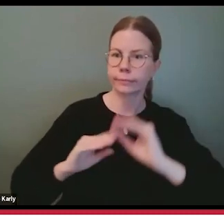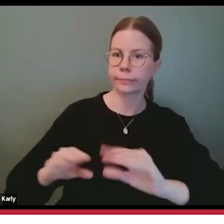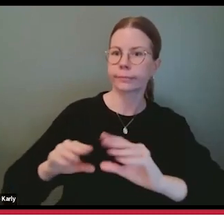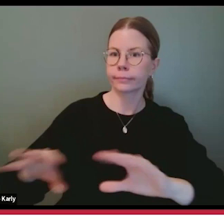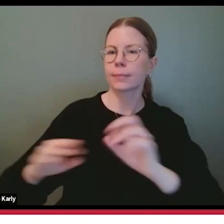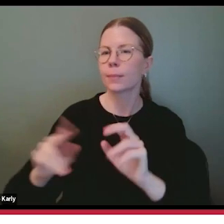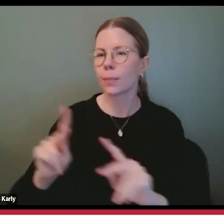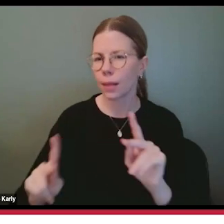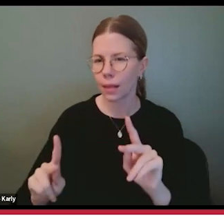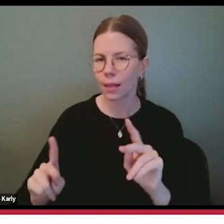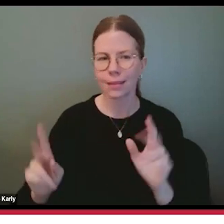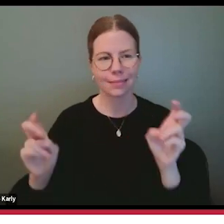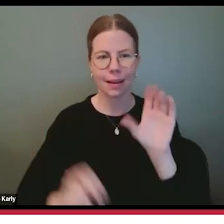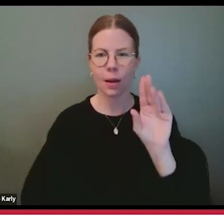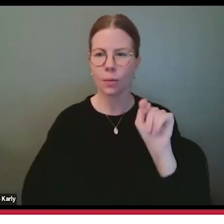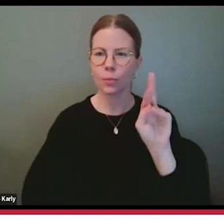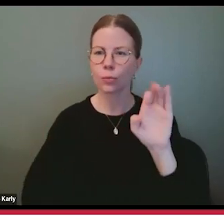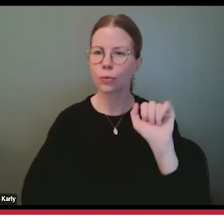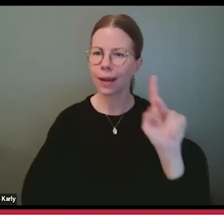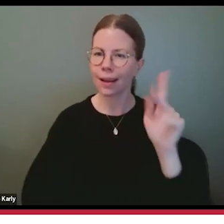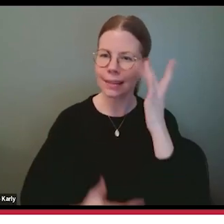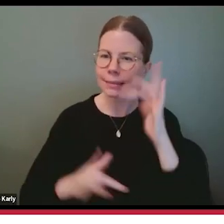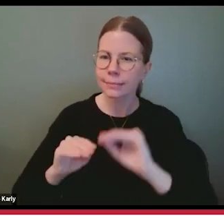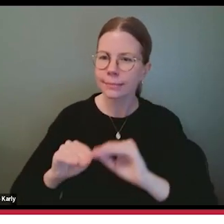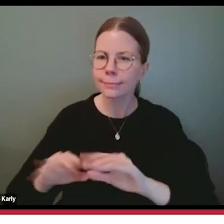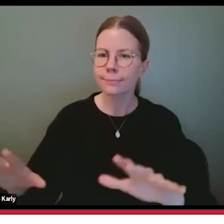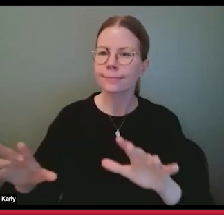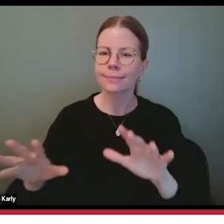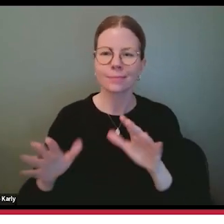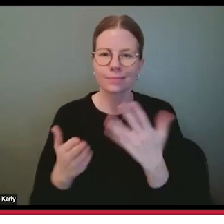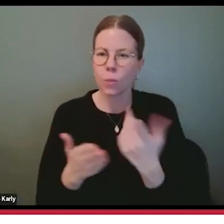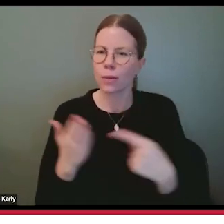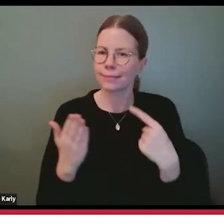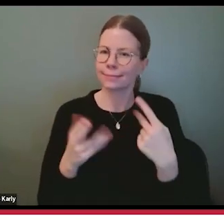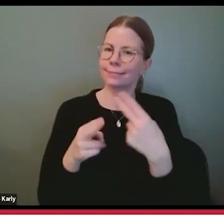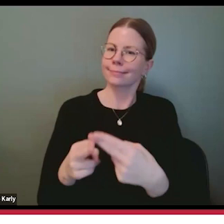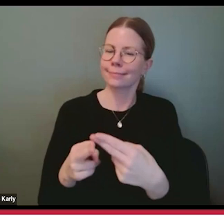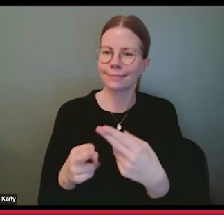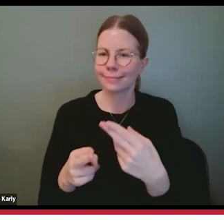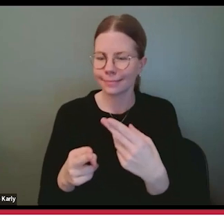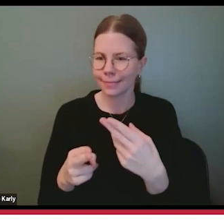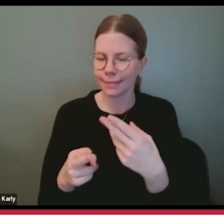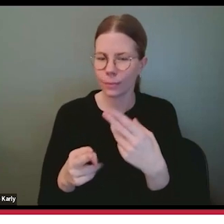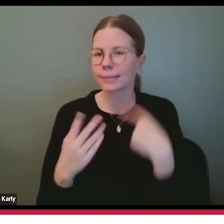there is a thing called the World Health Organization Disease Outbreak News. So